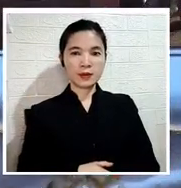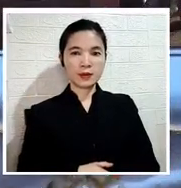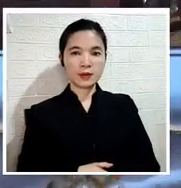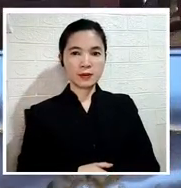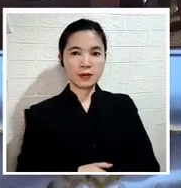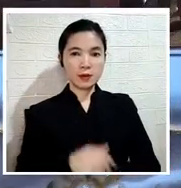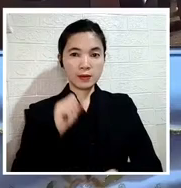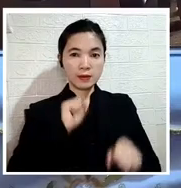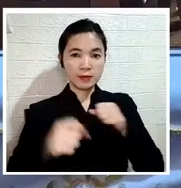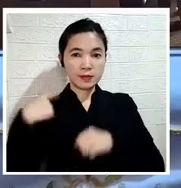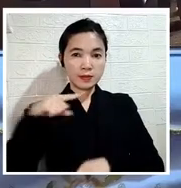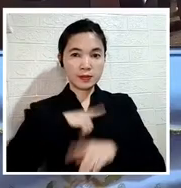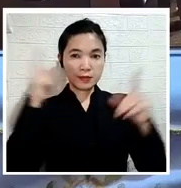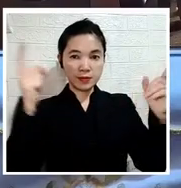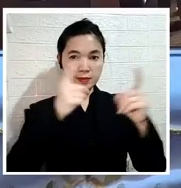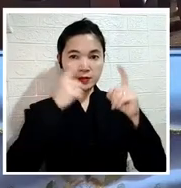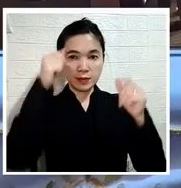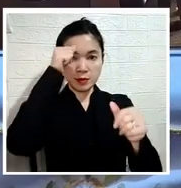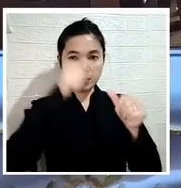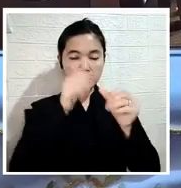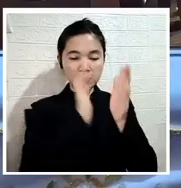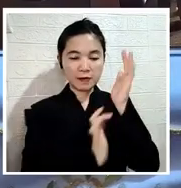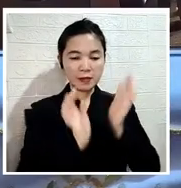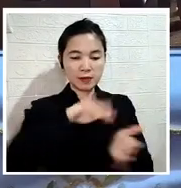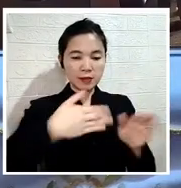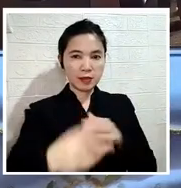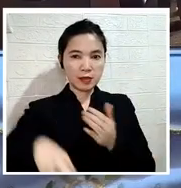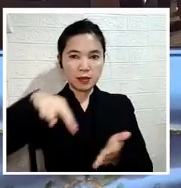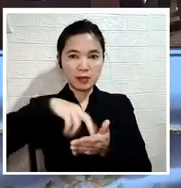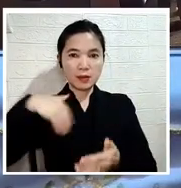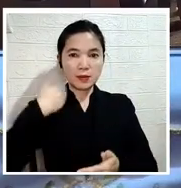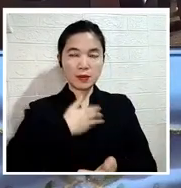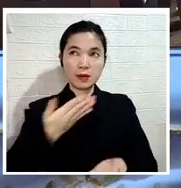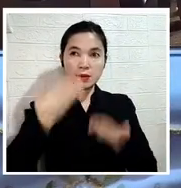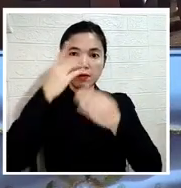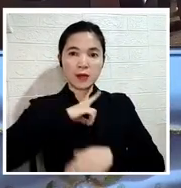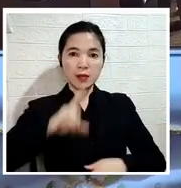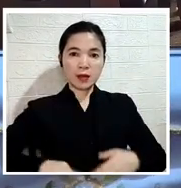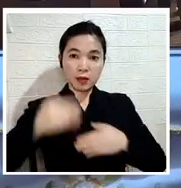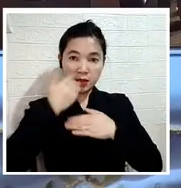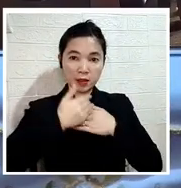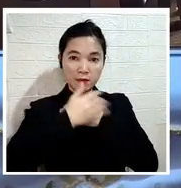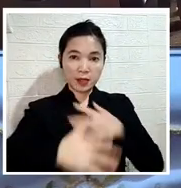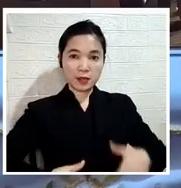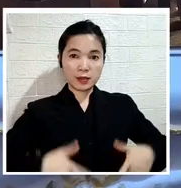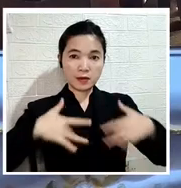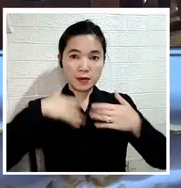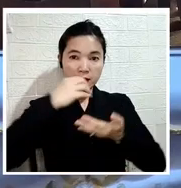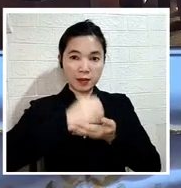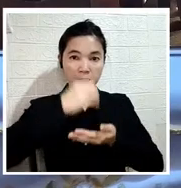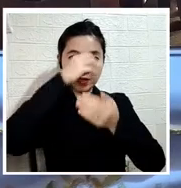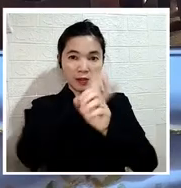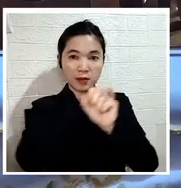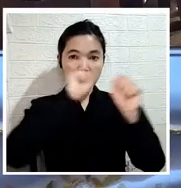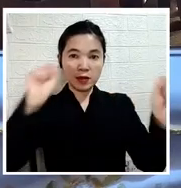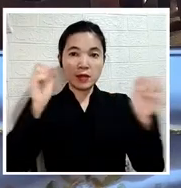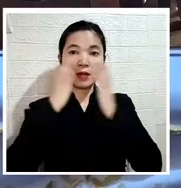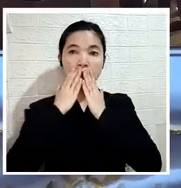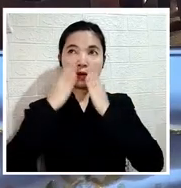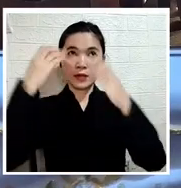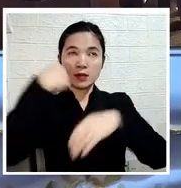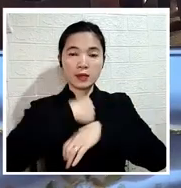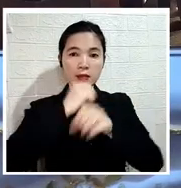Therefore, as we celebrate the memorial of his death and resurrection, we offer you, Lord, the bread of life and the chalice of salvation, giving thanks that is